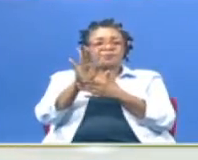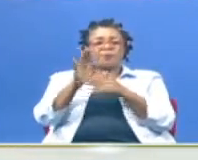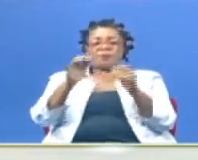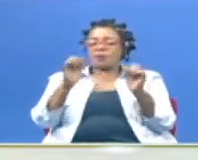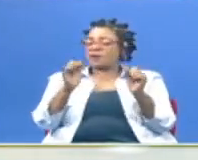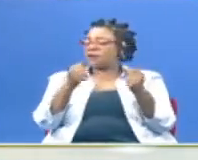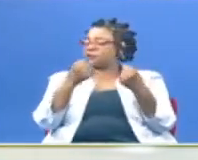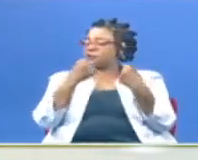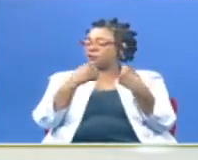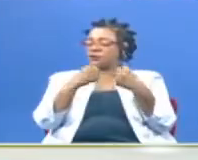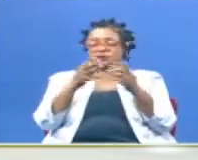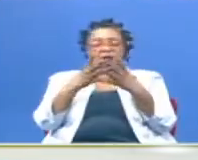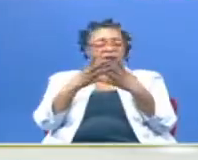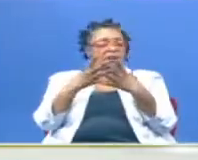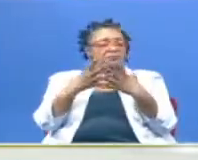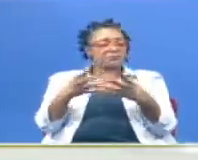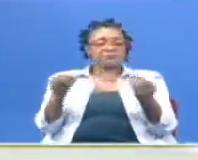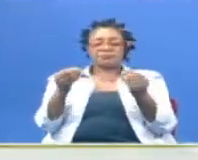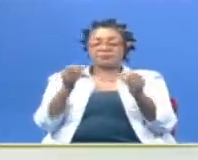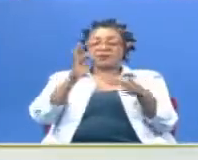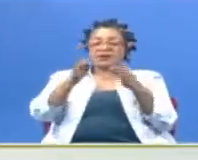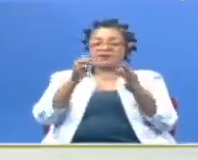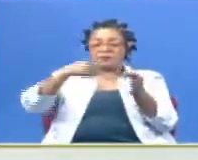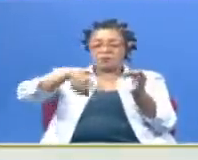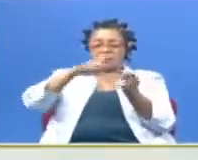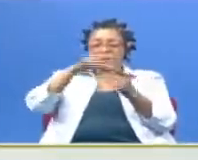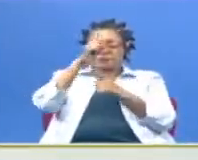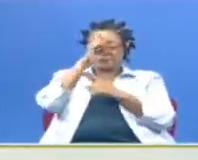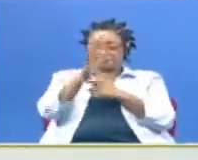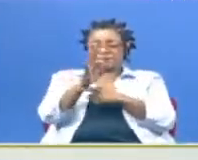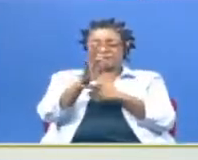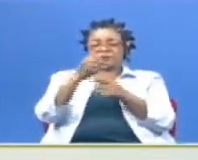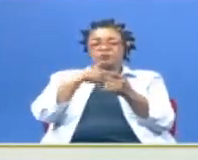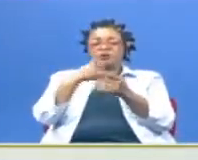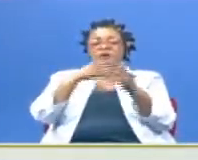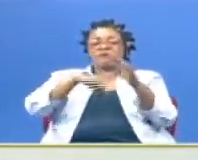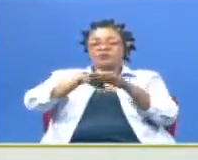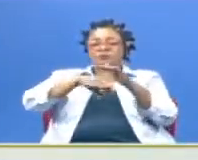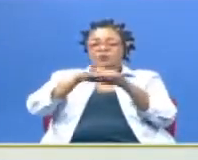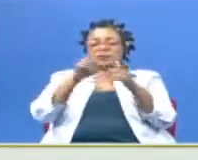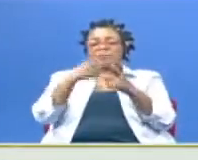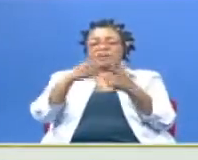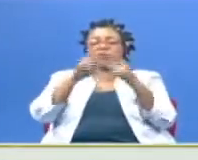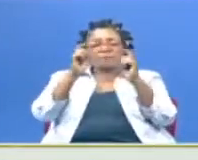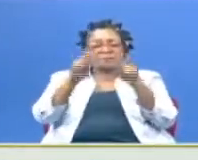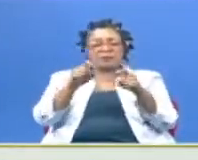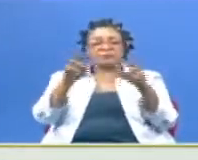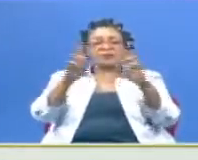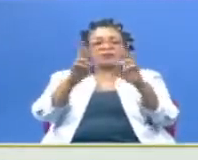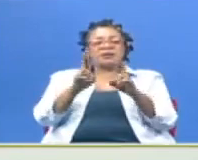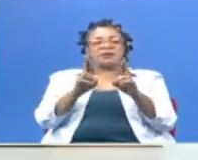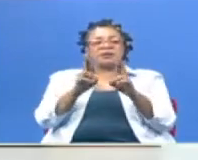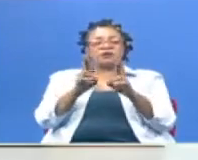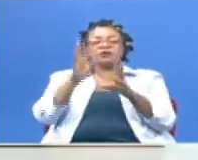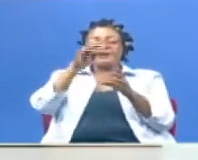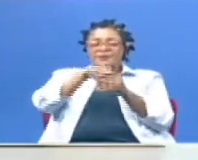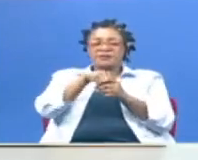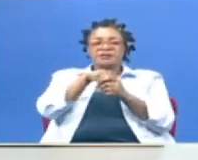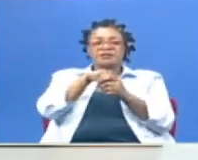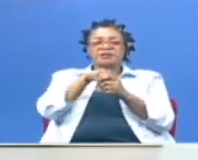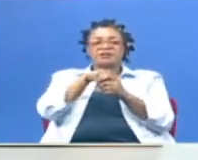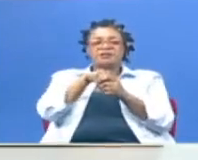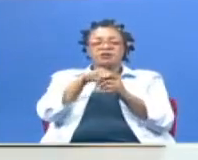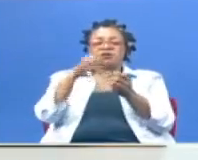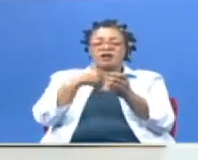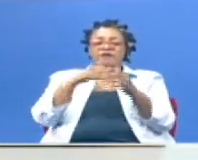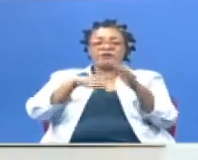them sink. If we are serious about getting football back, then we have to be prepared to invest in getting